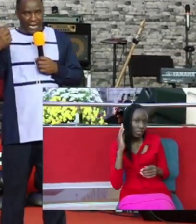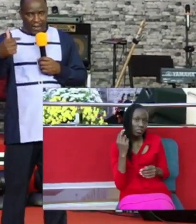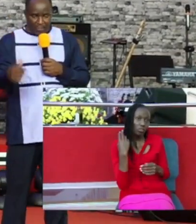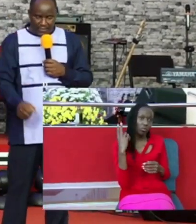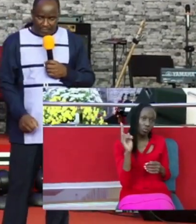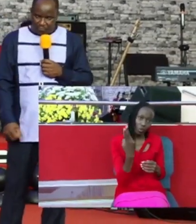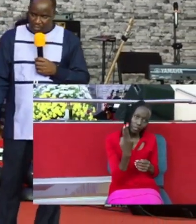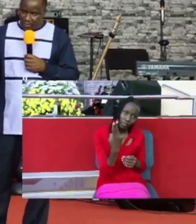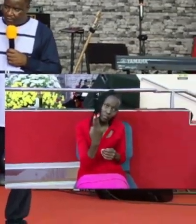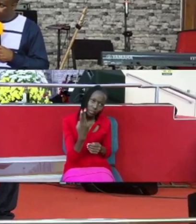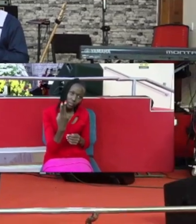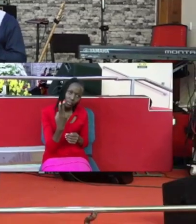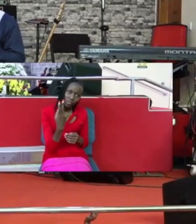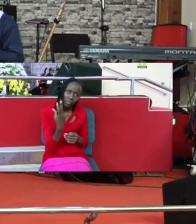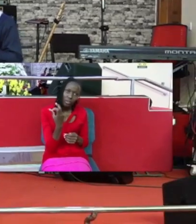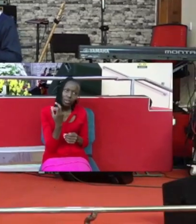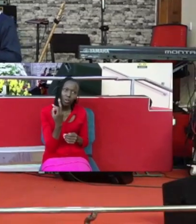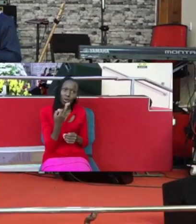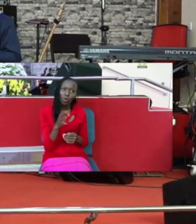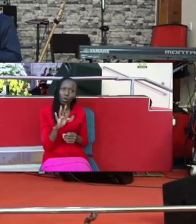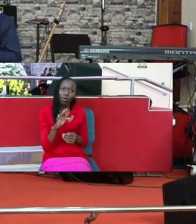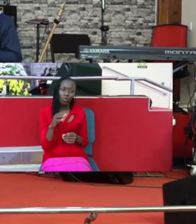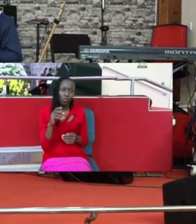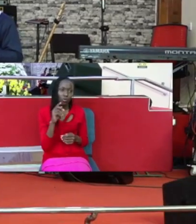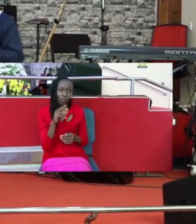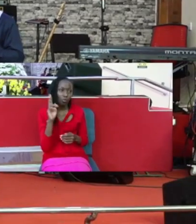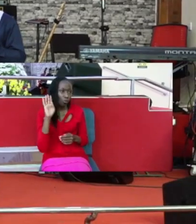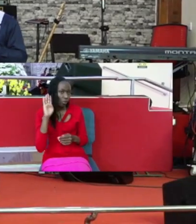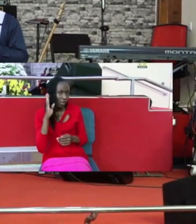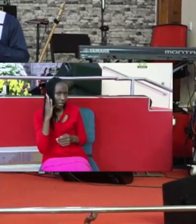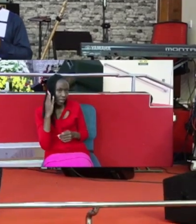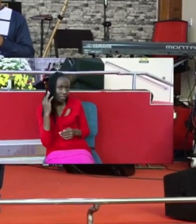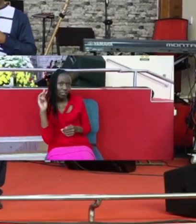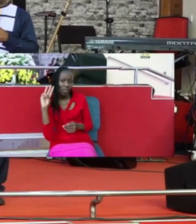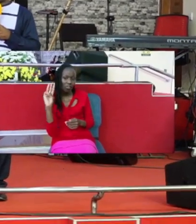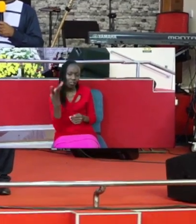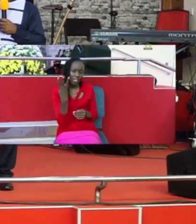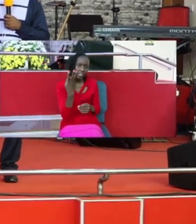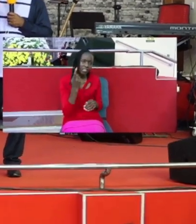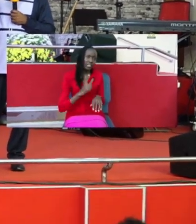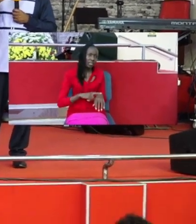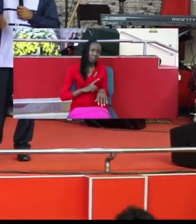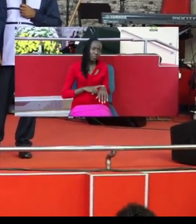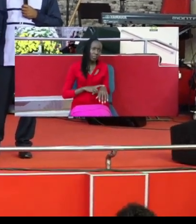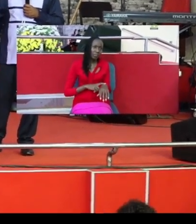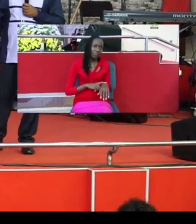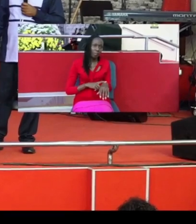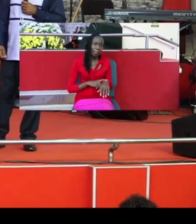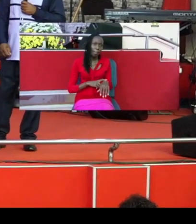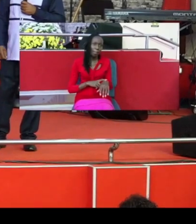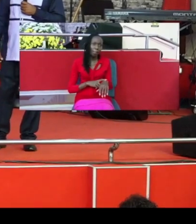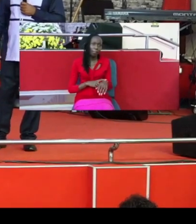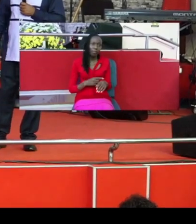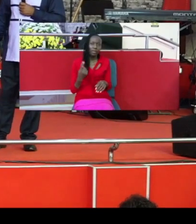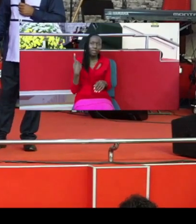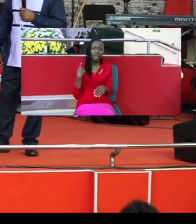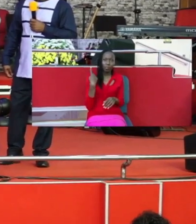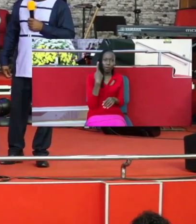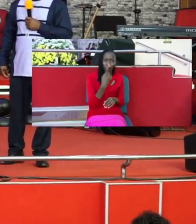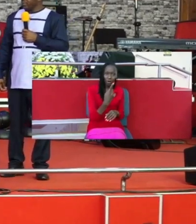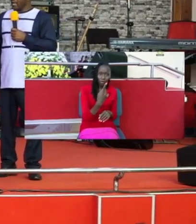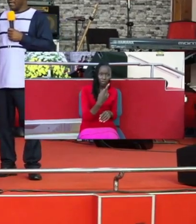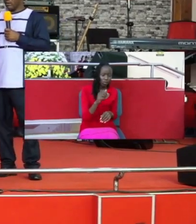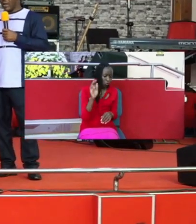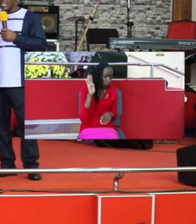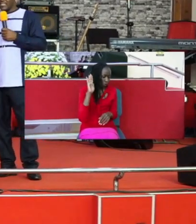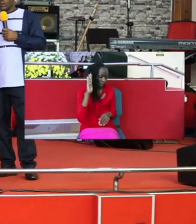neno mara ya pili. Or should I say when you are hearing it the third time? Ama niseme unalisikia kwa mara ya tatu. Number one, you heard it when you read